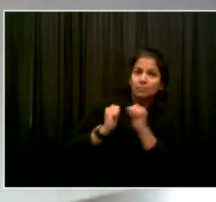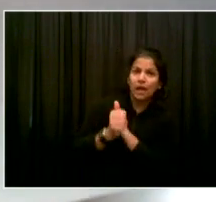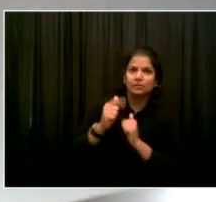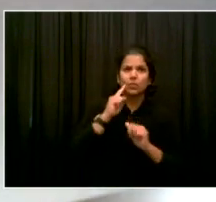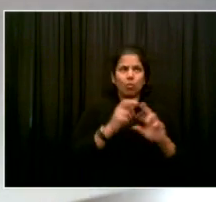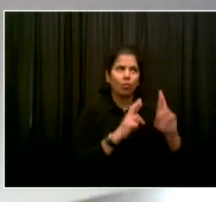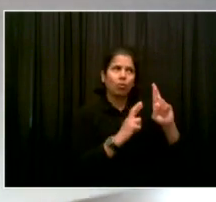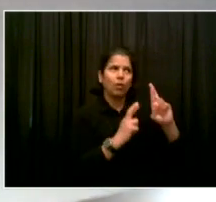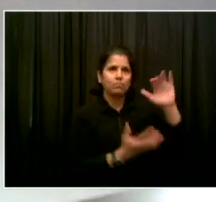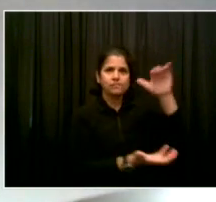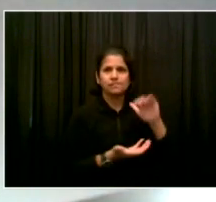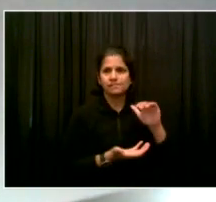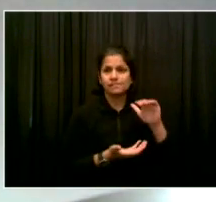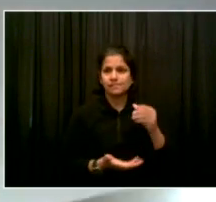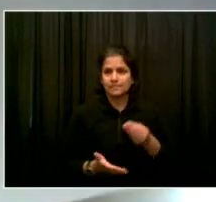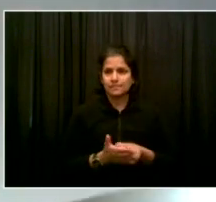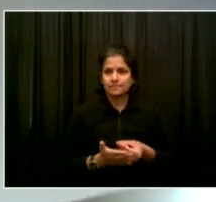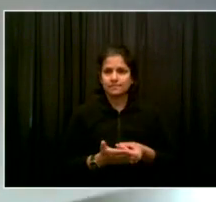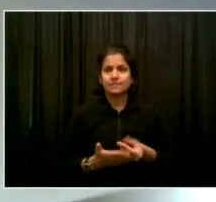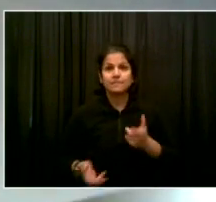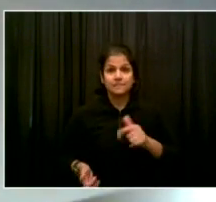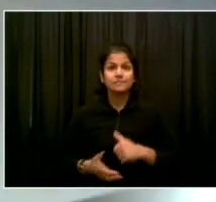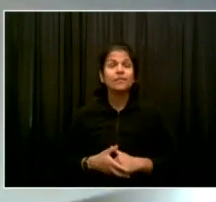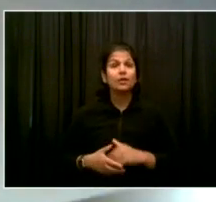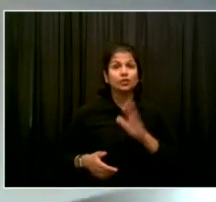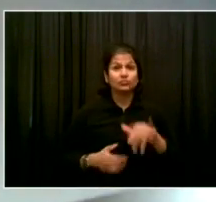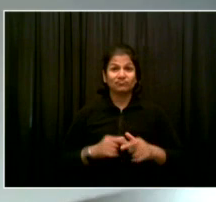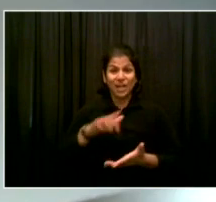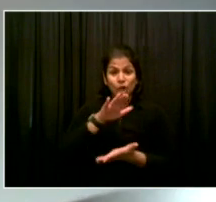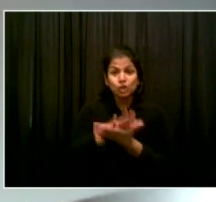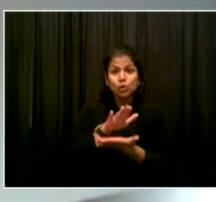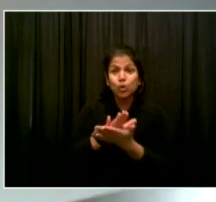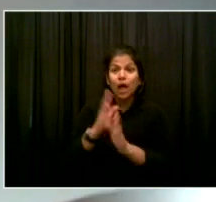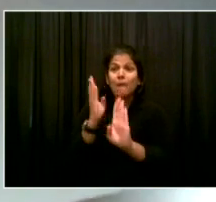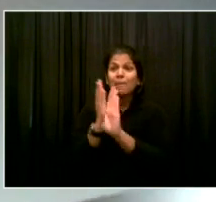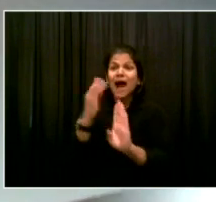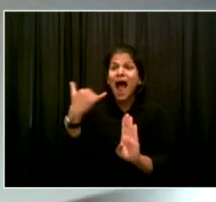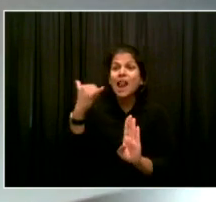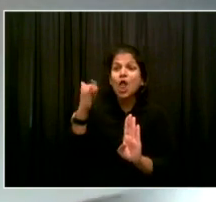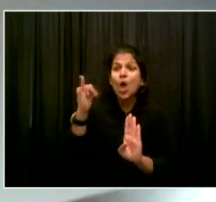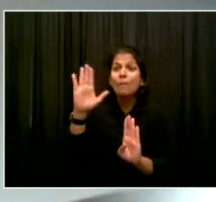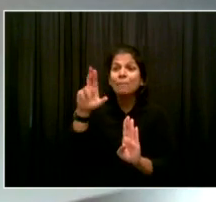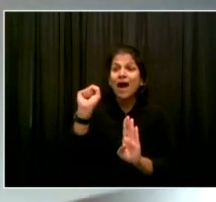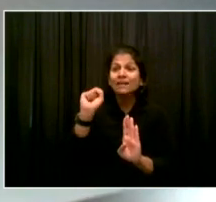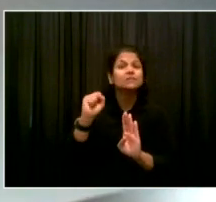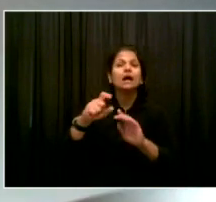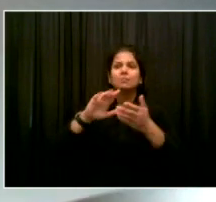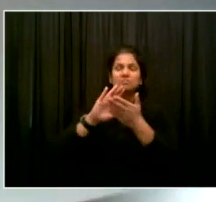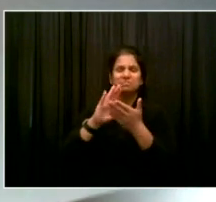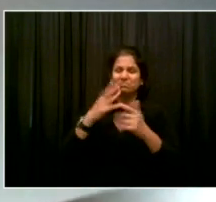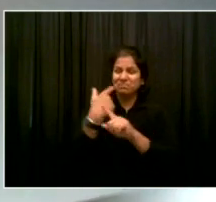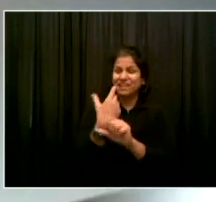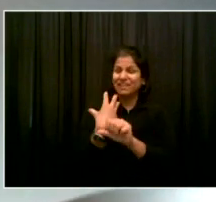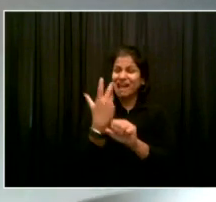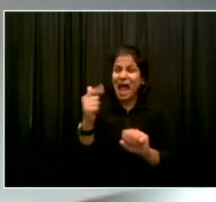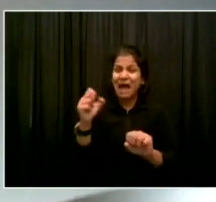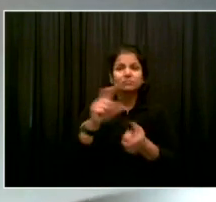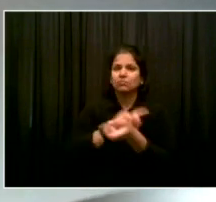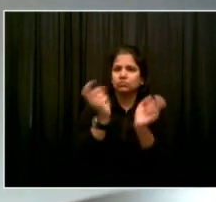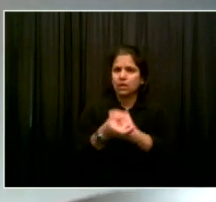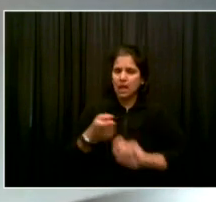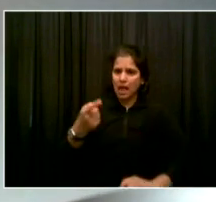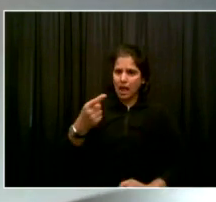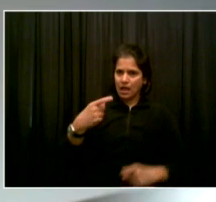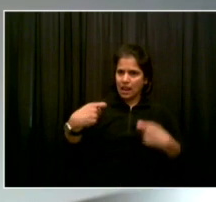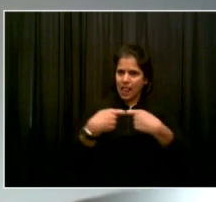to electric as well. So this is all very exciting. As we're thinking about and making all these commitments for moving